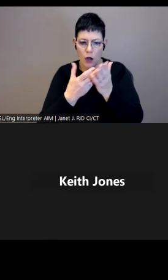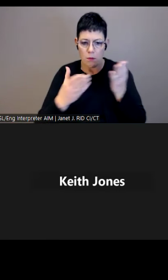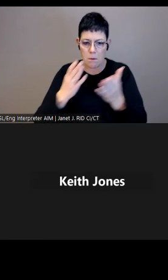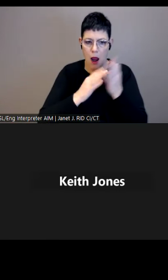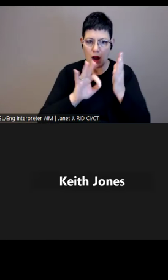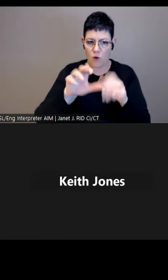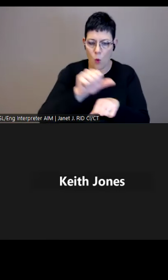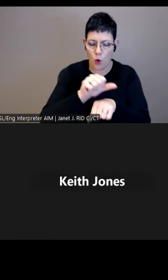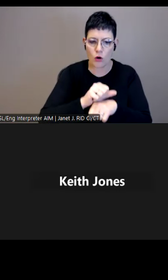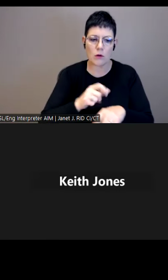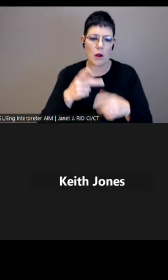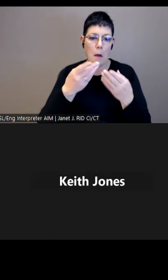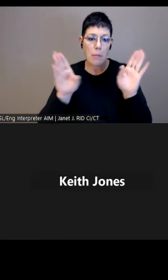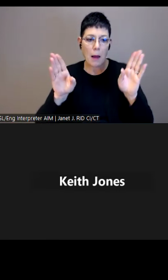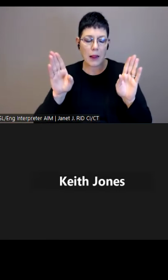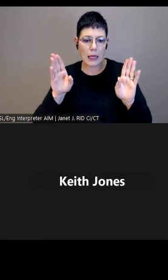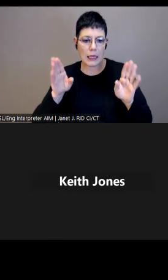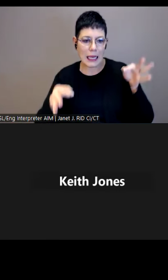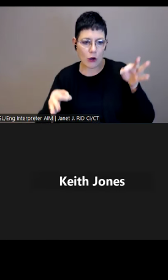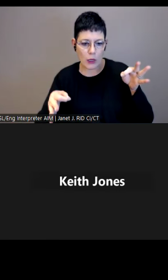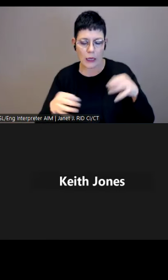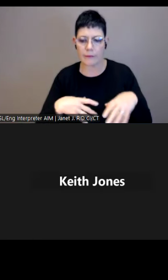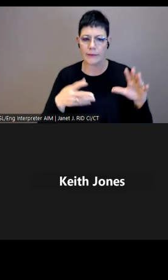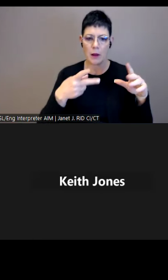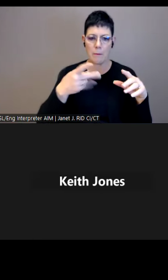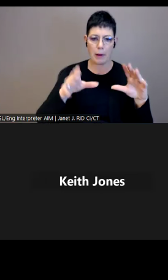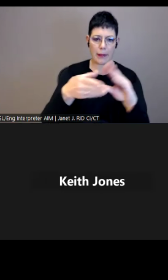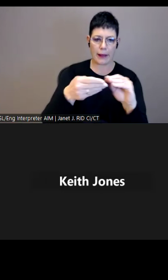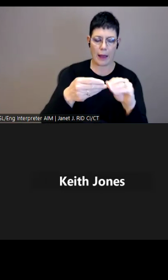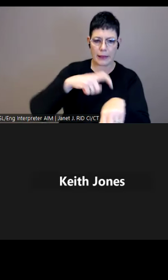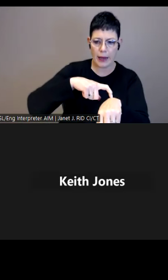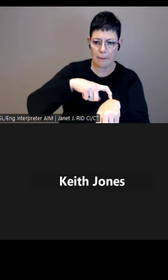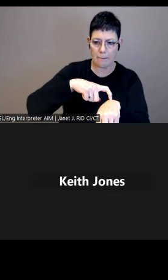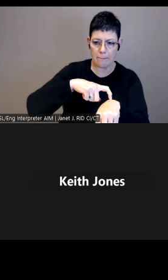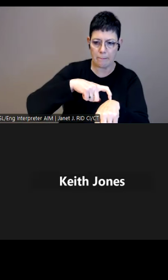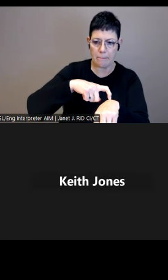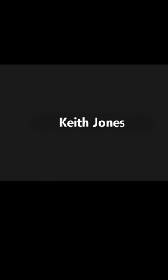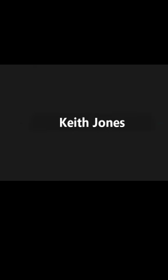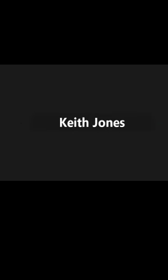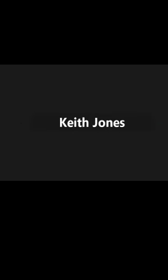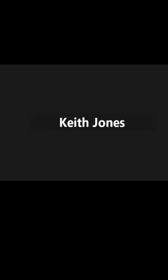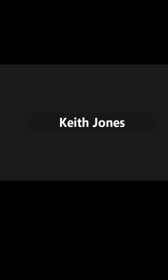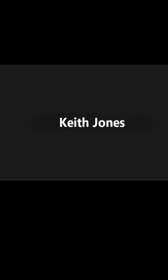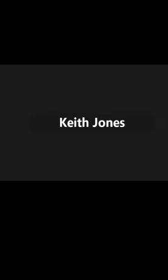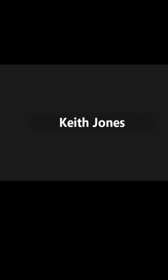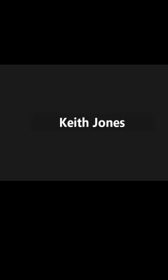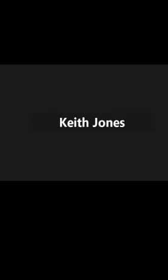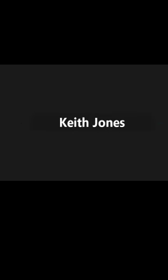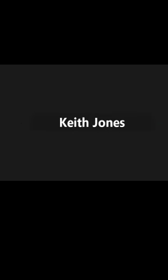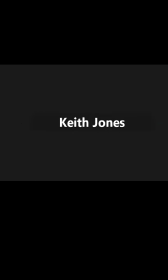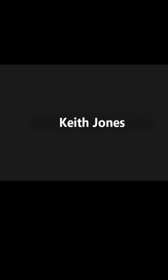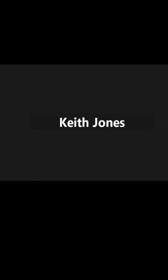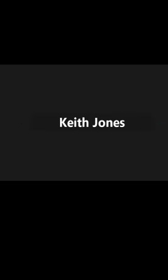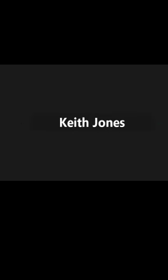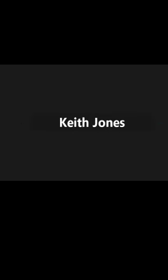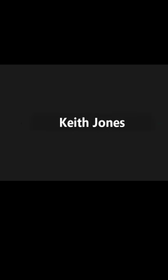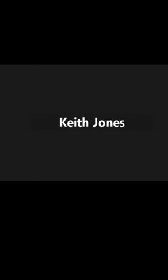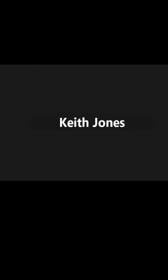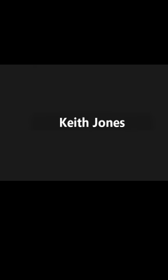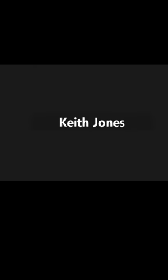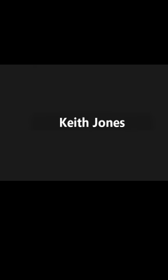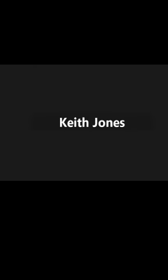public hearings and comment periods. You're already investing in this work. So the change package just provides